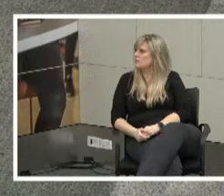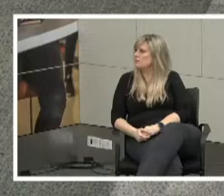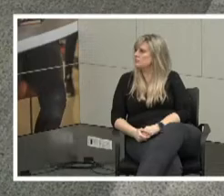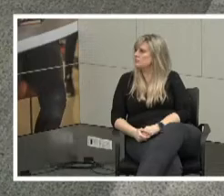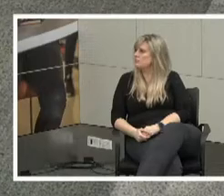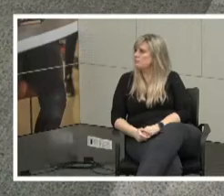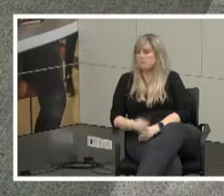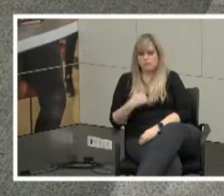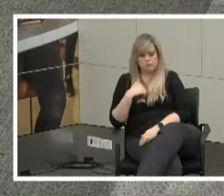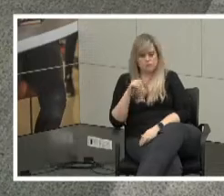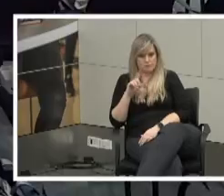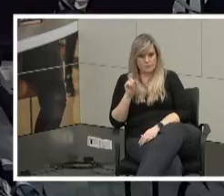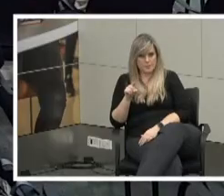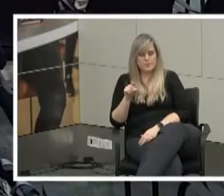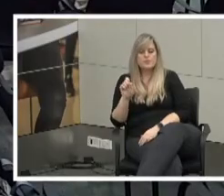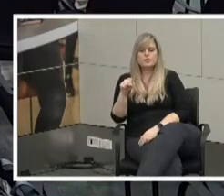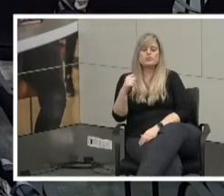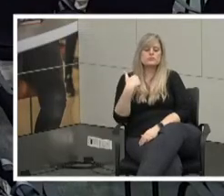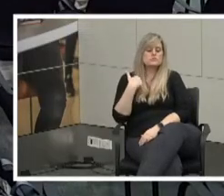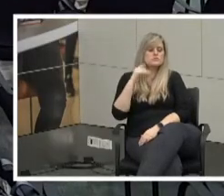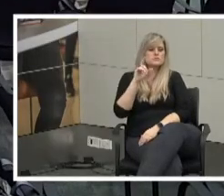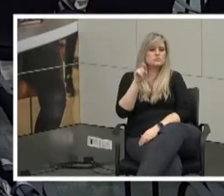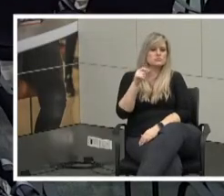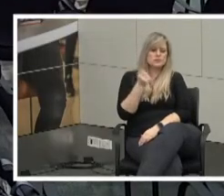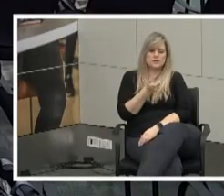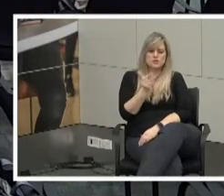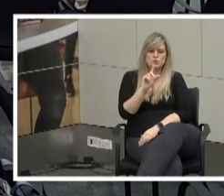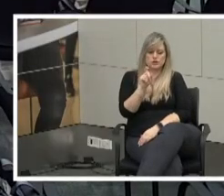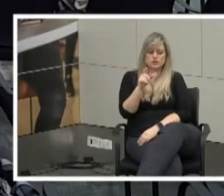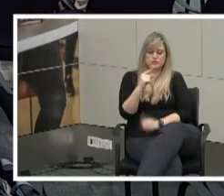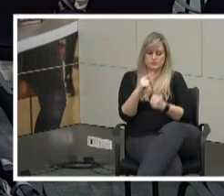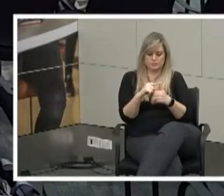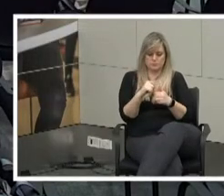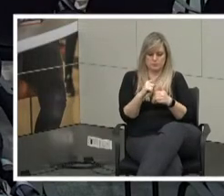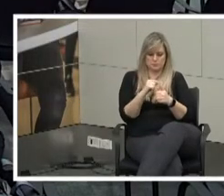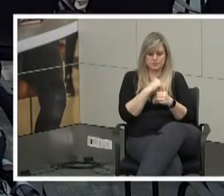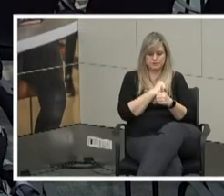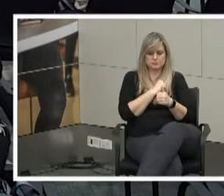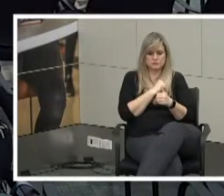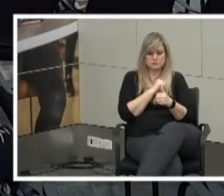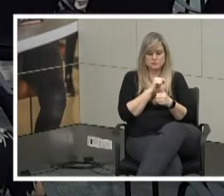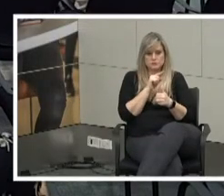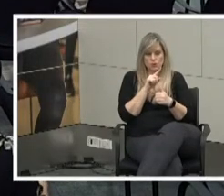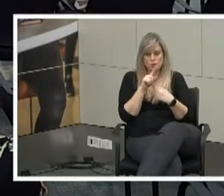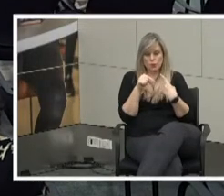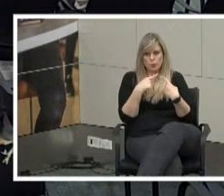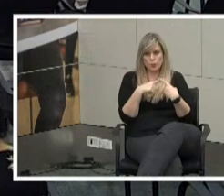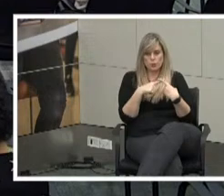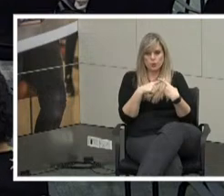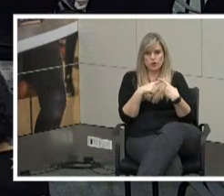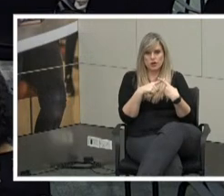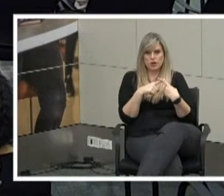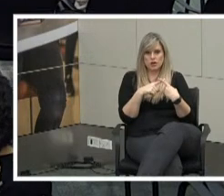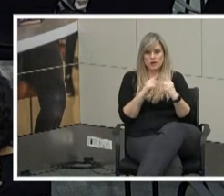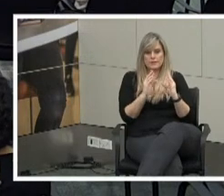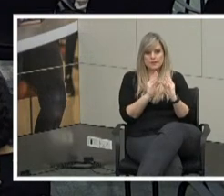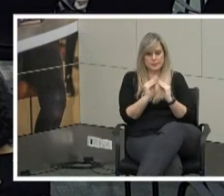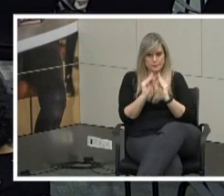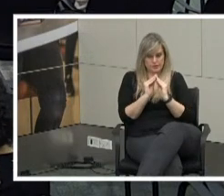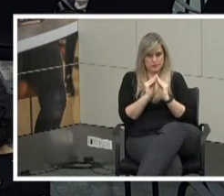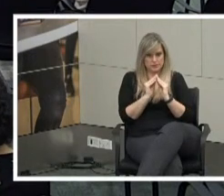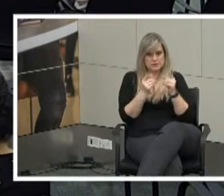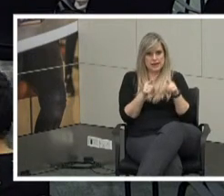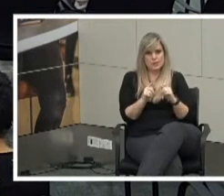constraints yes I have a question so a couple of questions one um is when the meetings are held with the